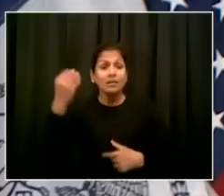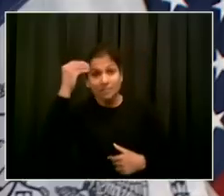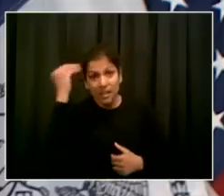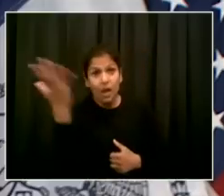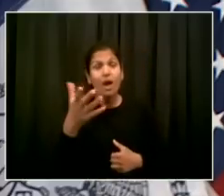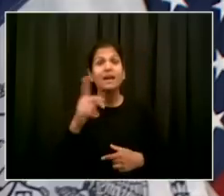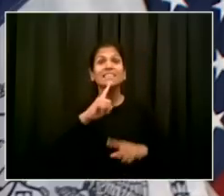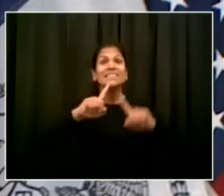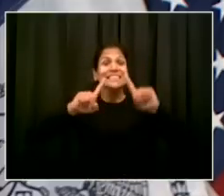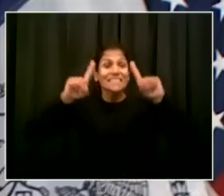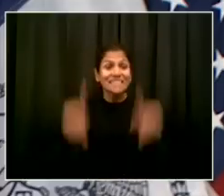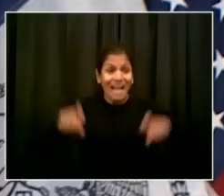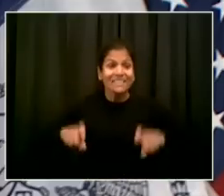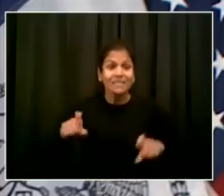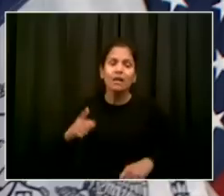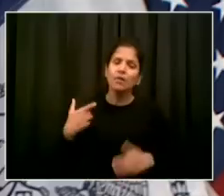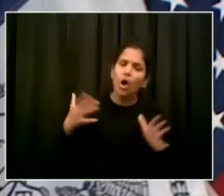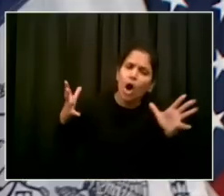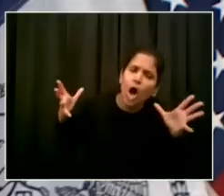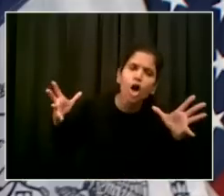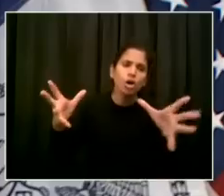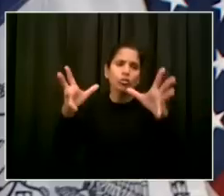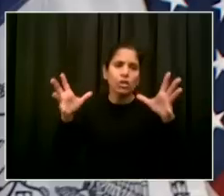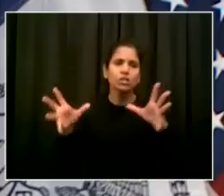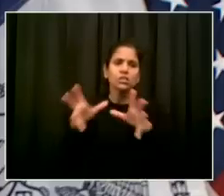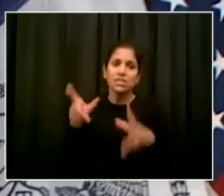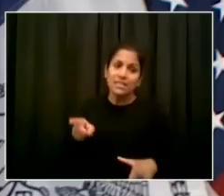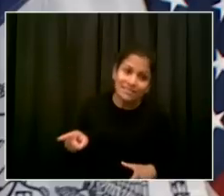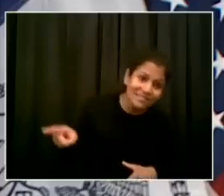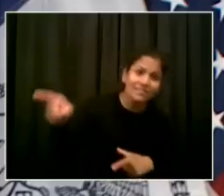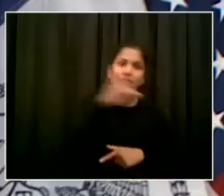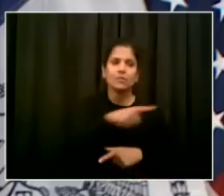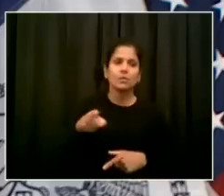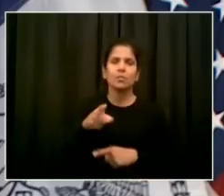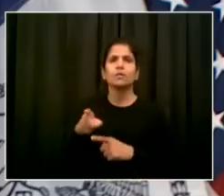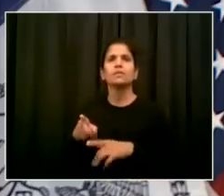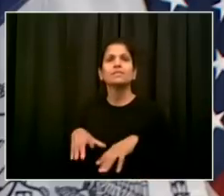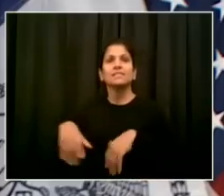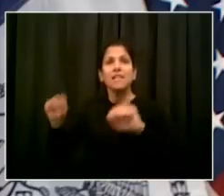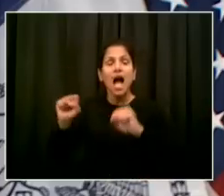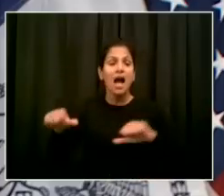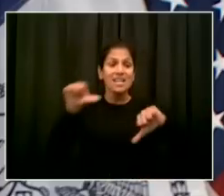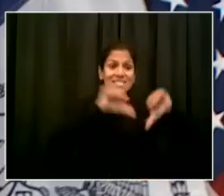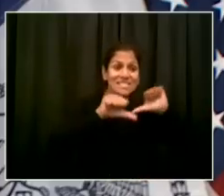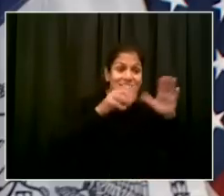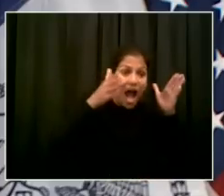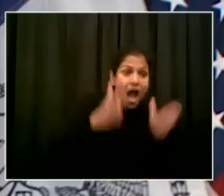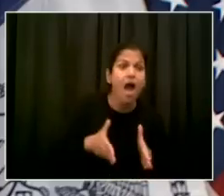true. The tests tell us what we need to do to be able to protect people, and that's been true throughout this whole crisis.